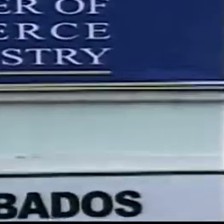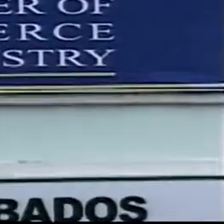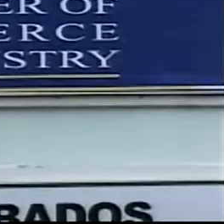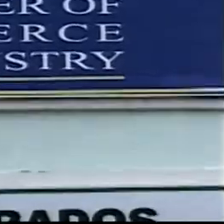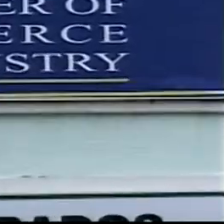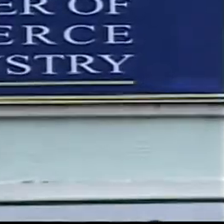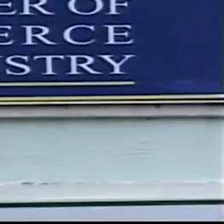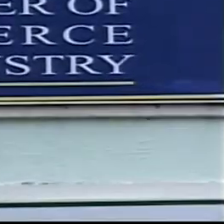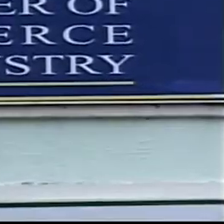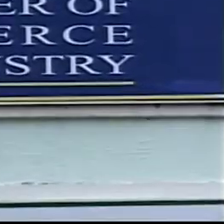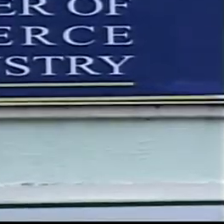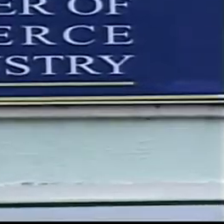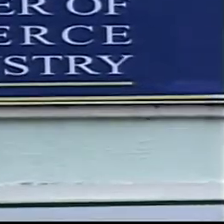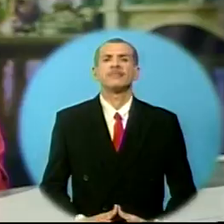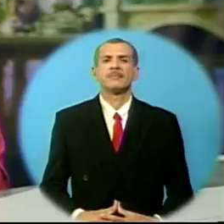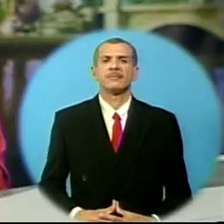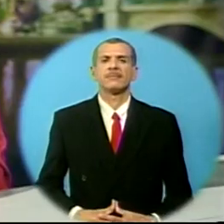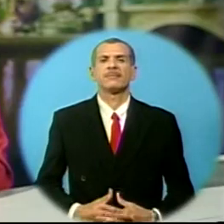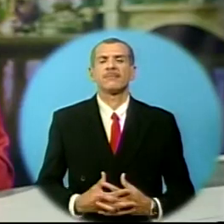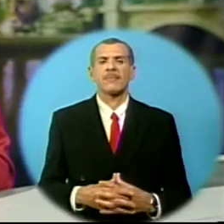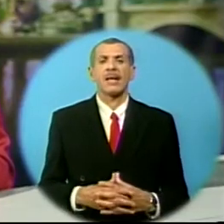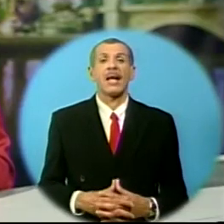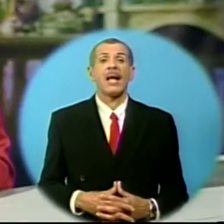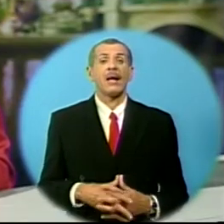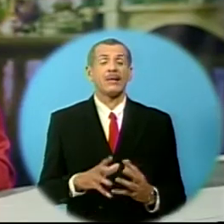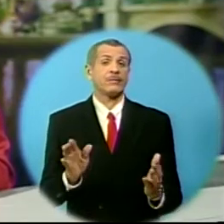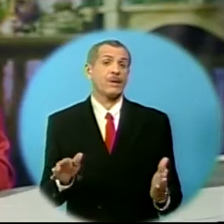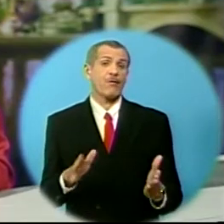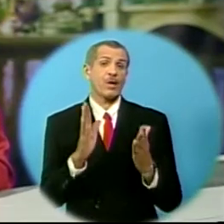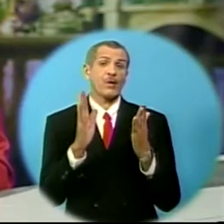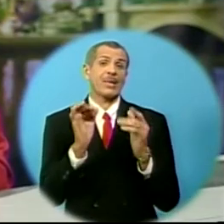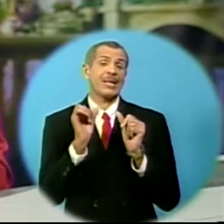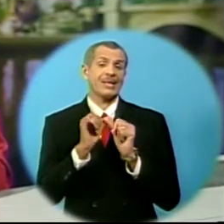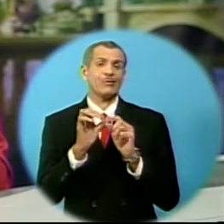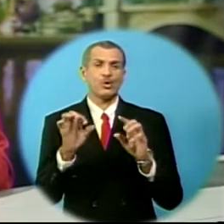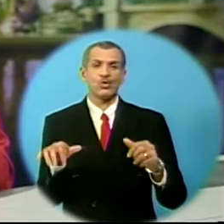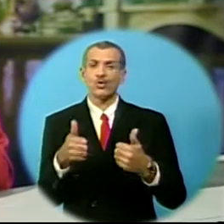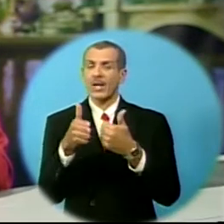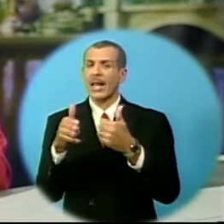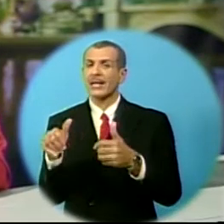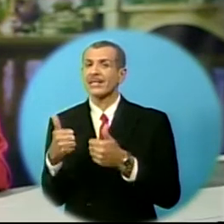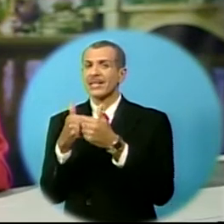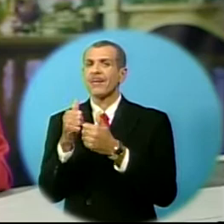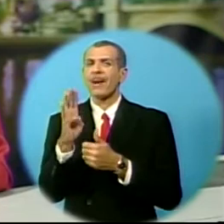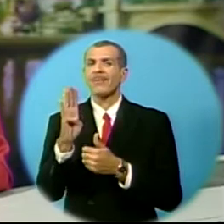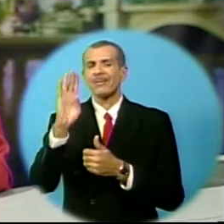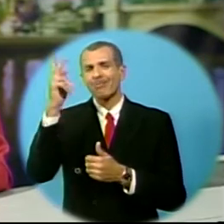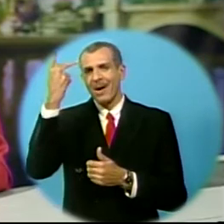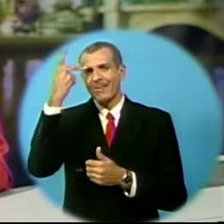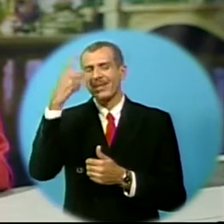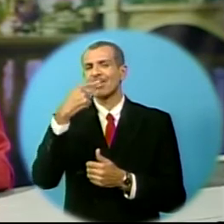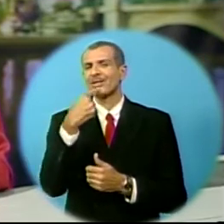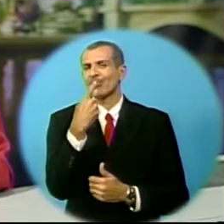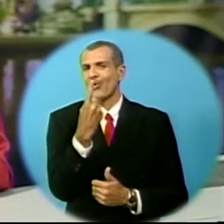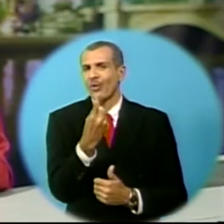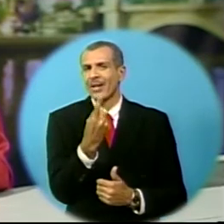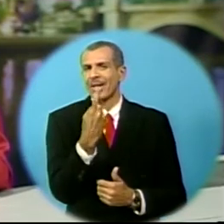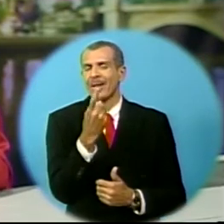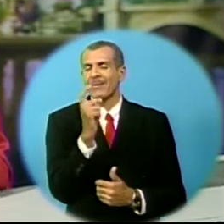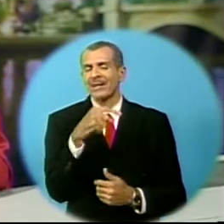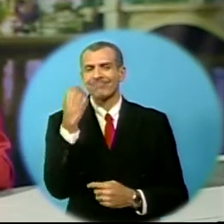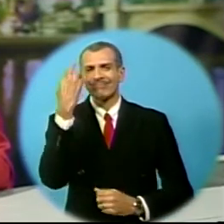Ryan Broom, CBC News. In the face of continuing challenges, Barbados Parliament is being told to